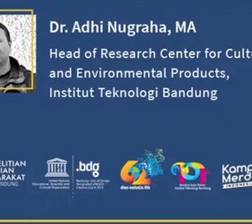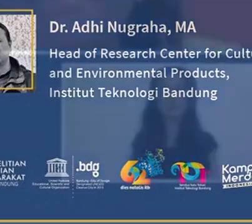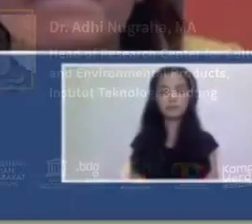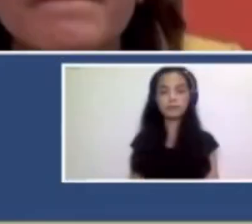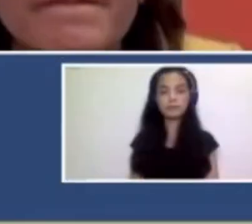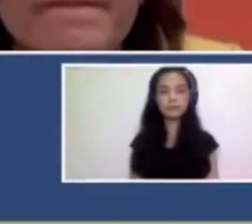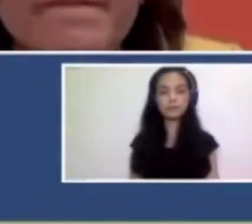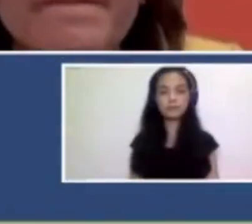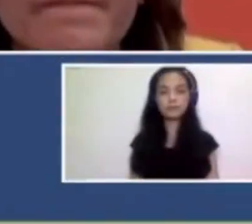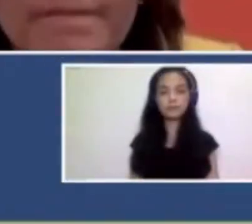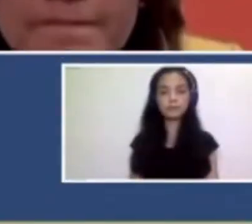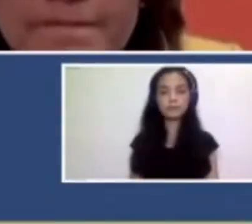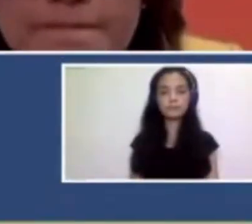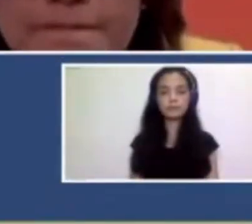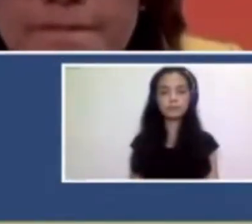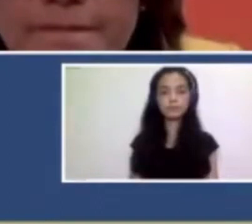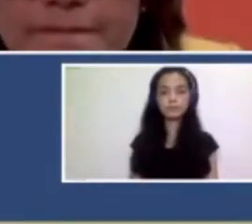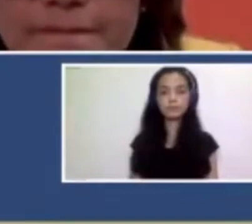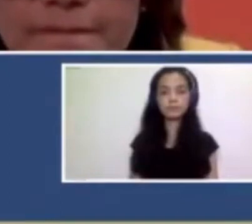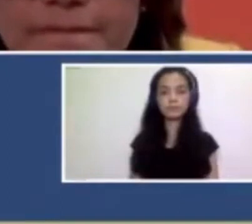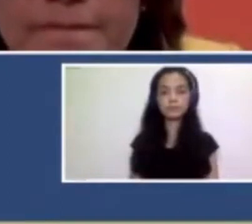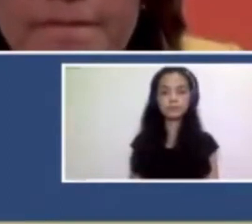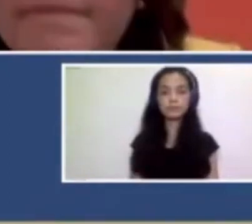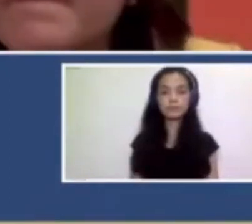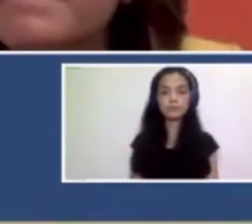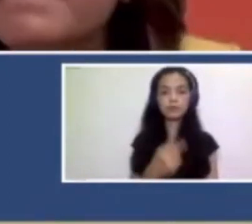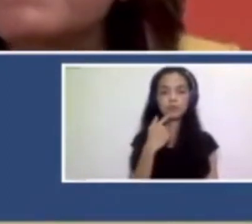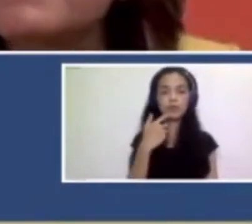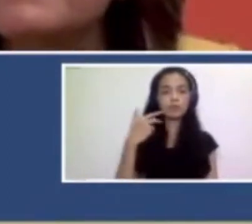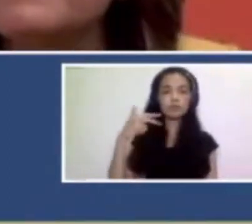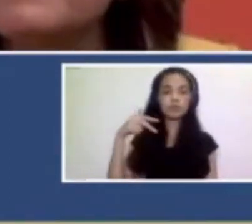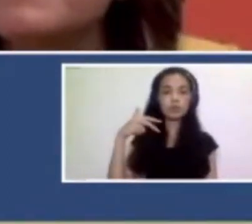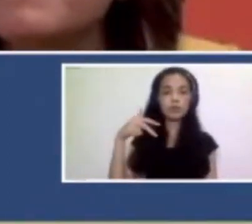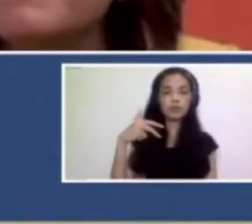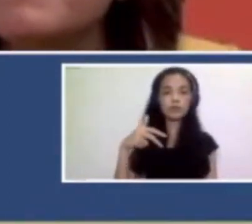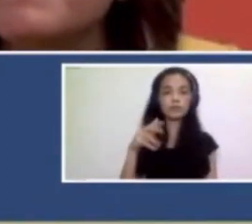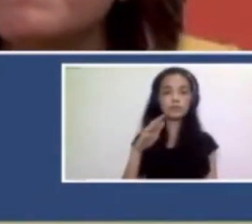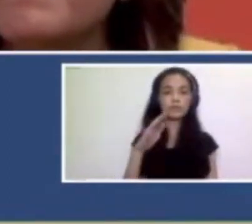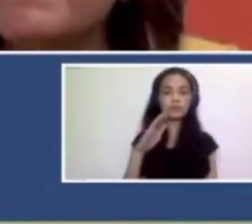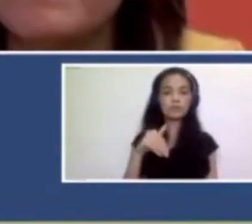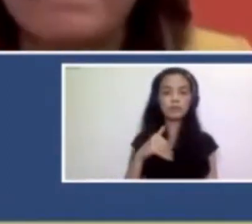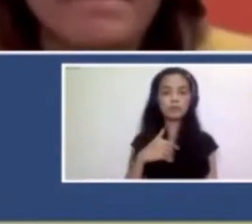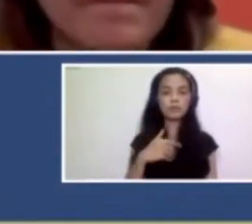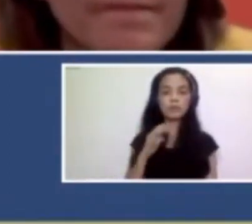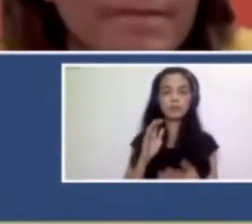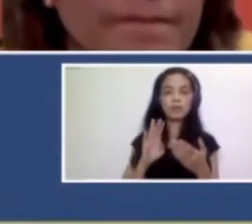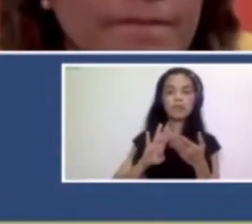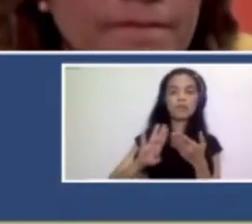asking about the gender issue has been neglected and marginalized in the design